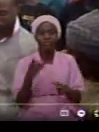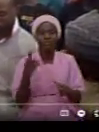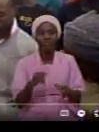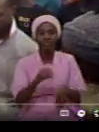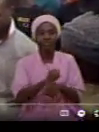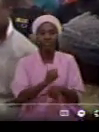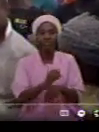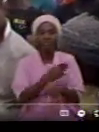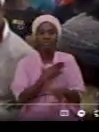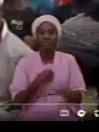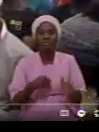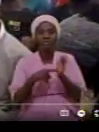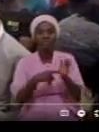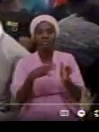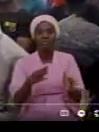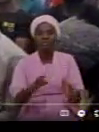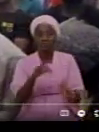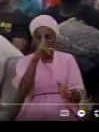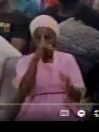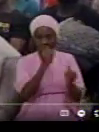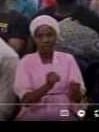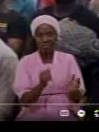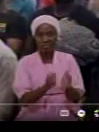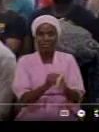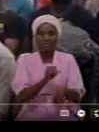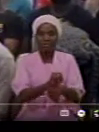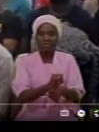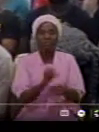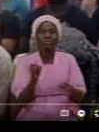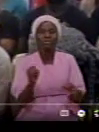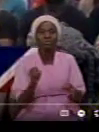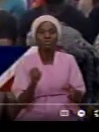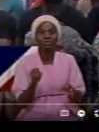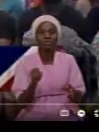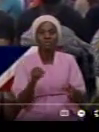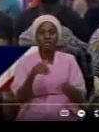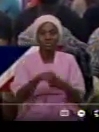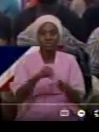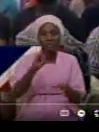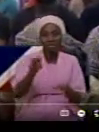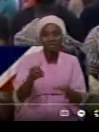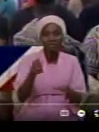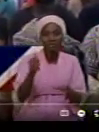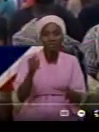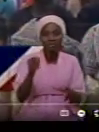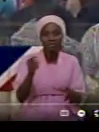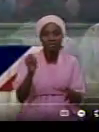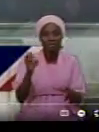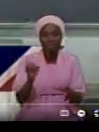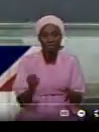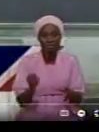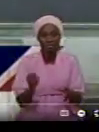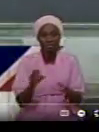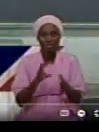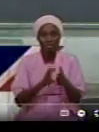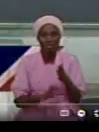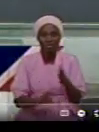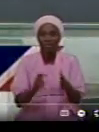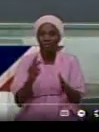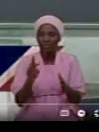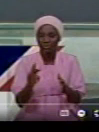faith with works. We're coming to James chapter